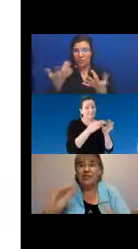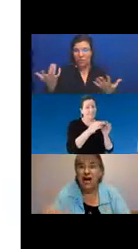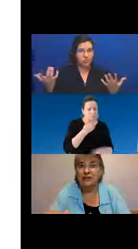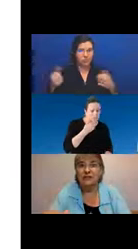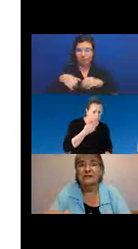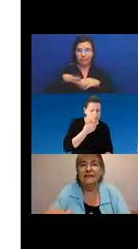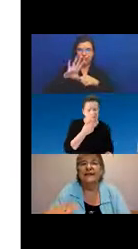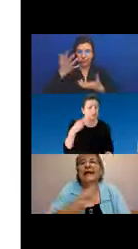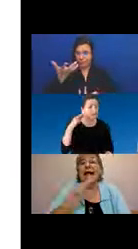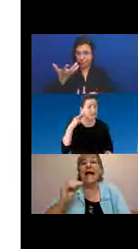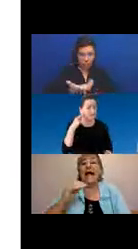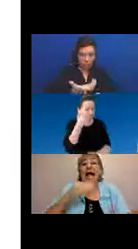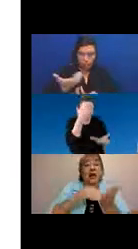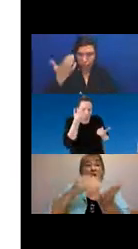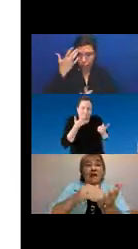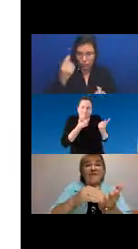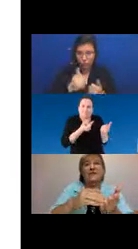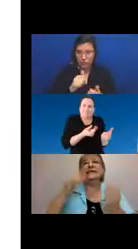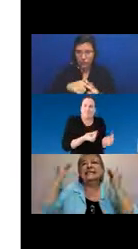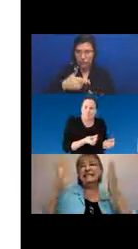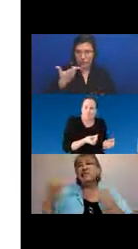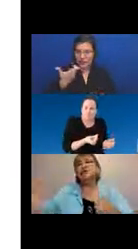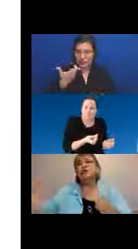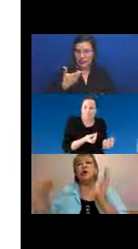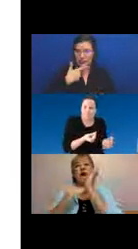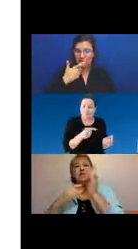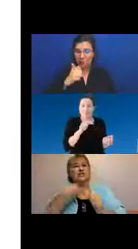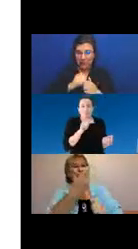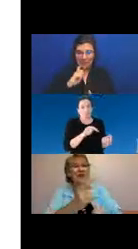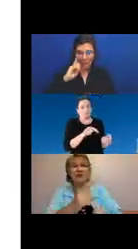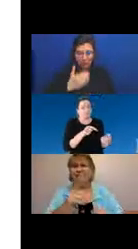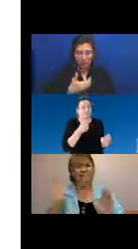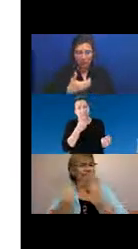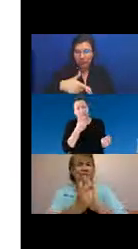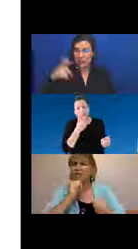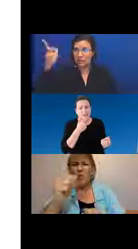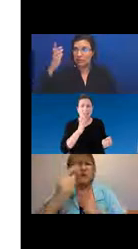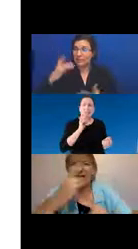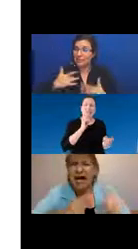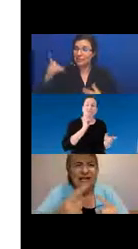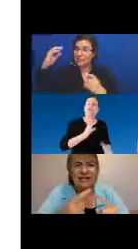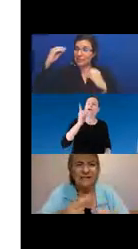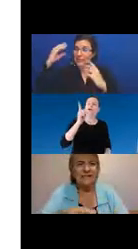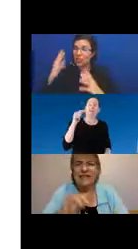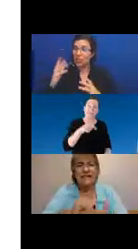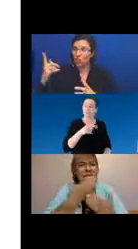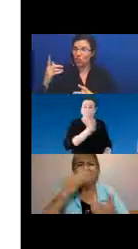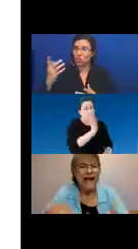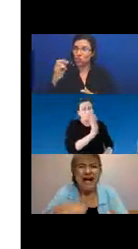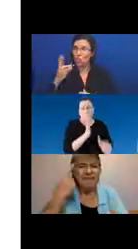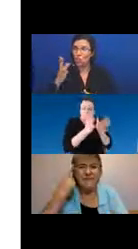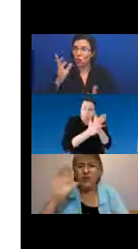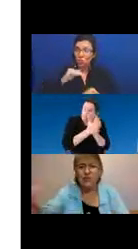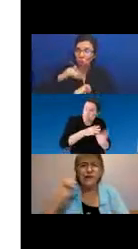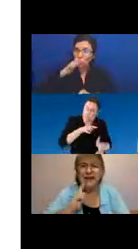deaf child. And often teachers or doctors tell them, don't sign, that's